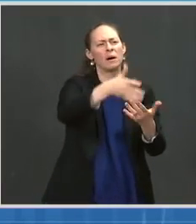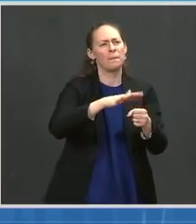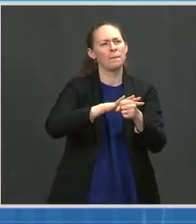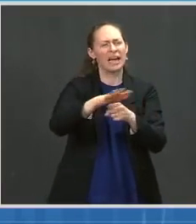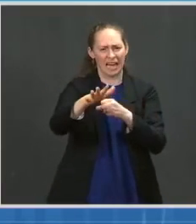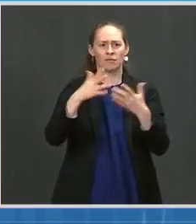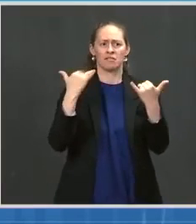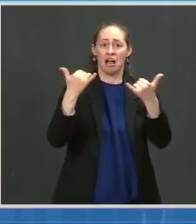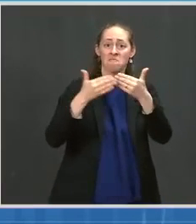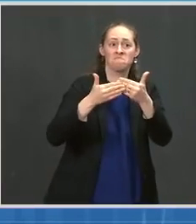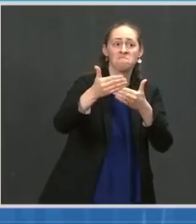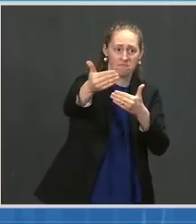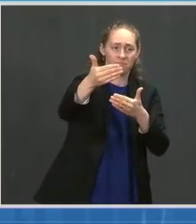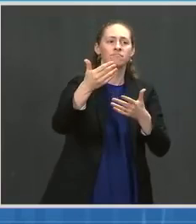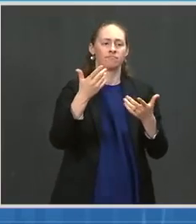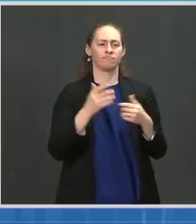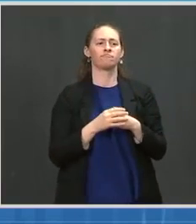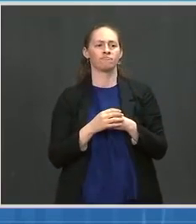million shots per day.